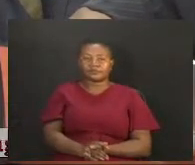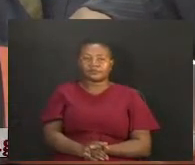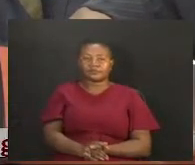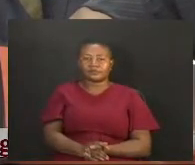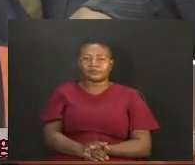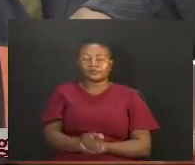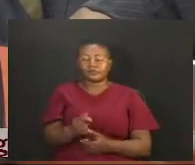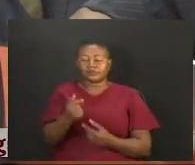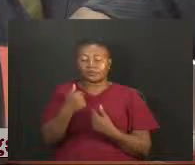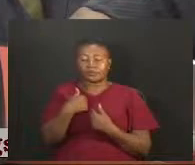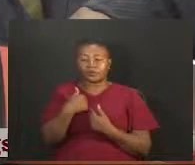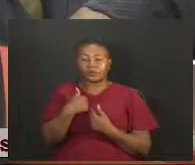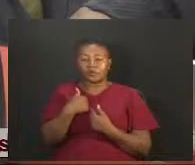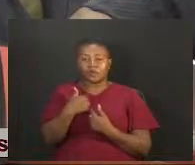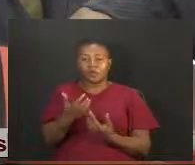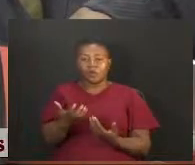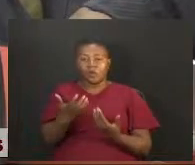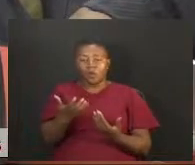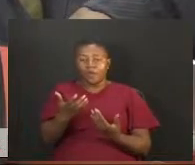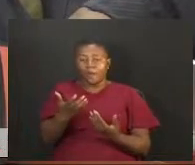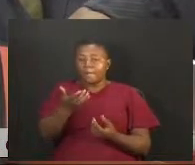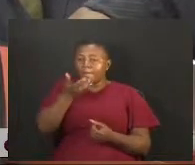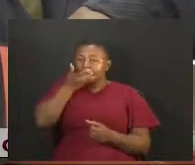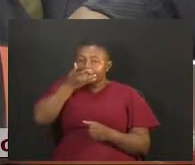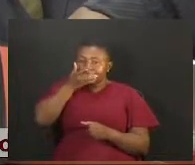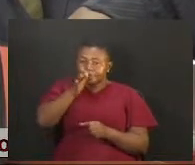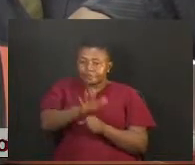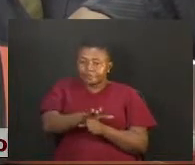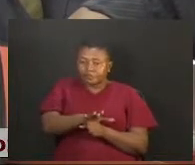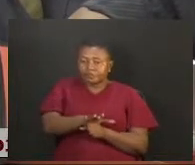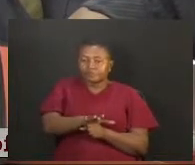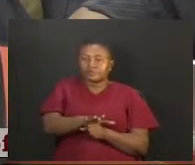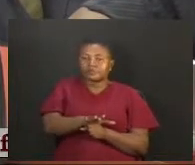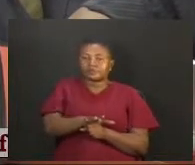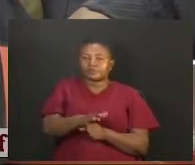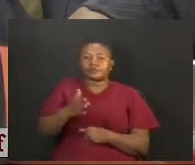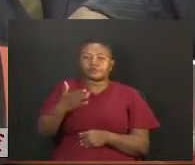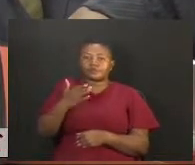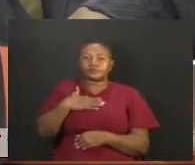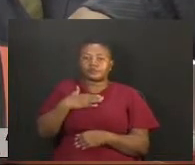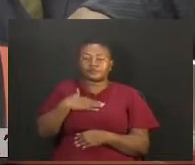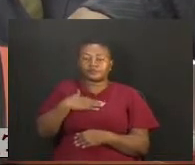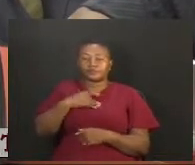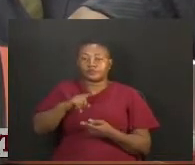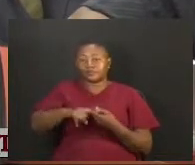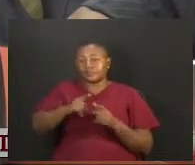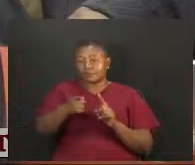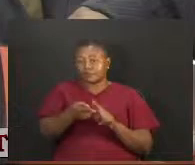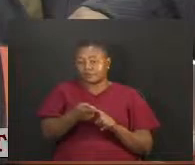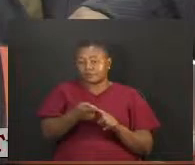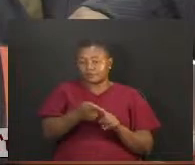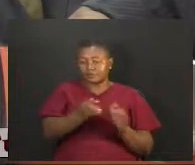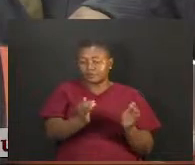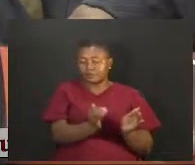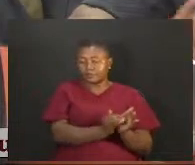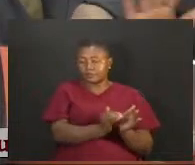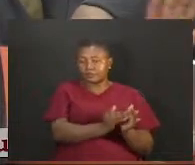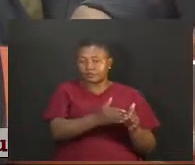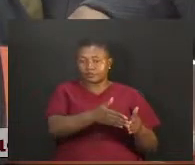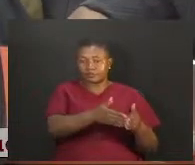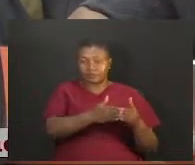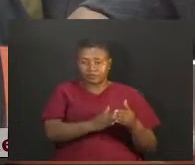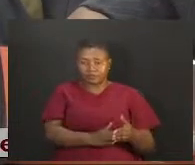I want to assure my friend, the minority leader, that the